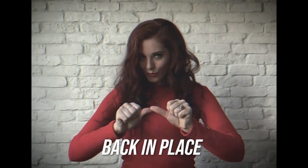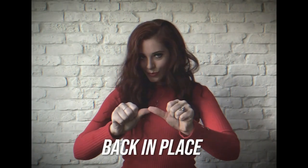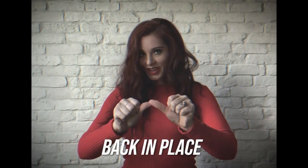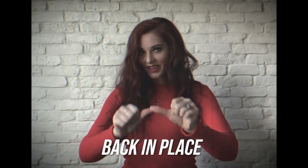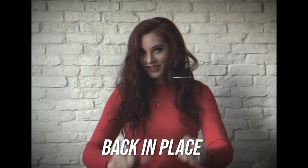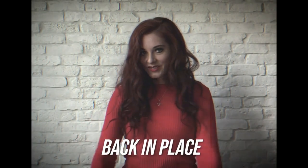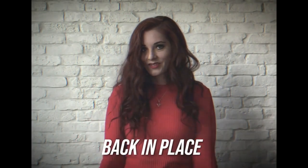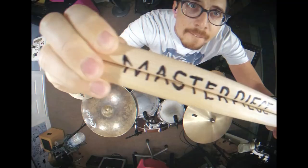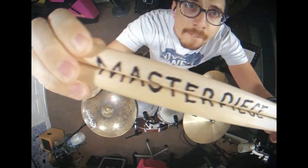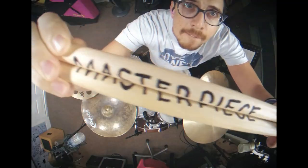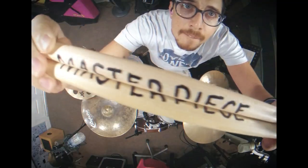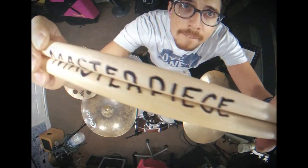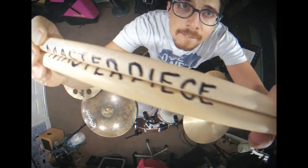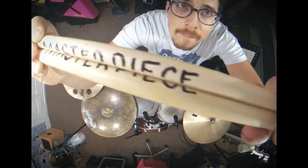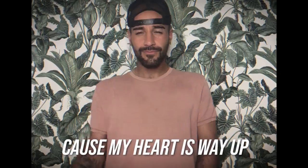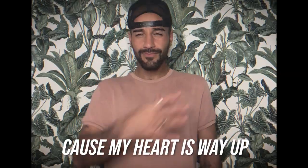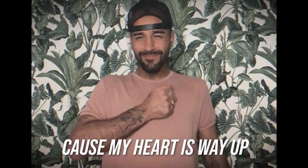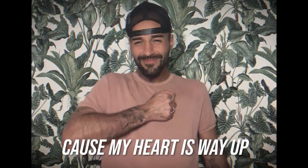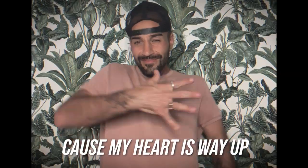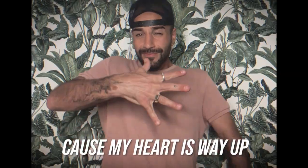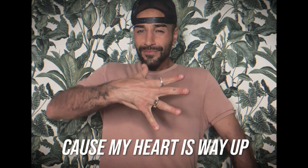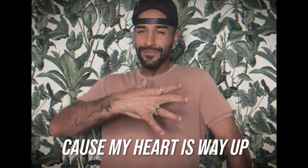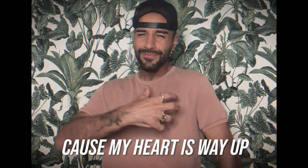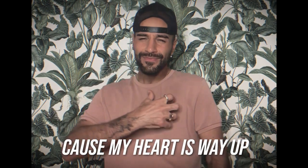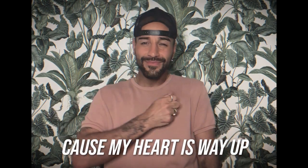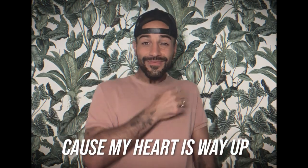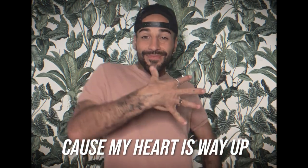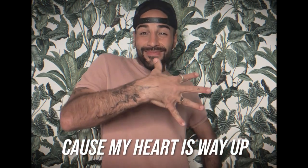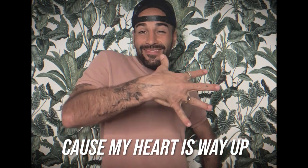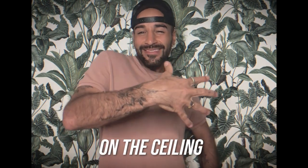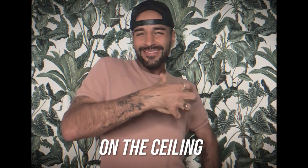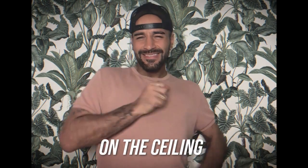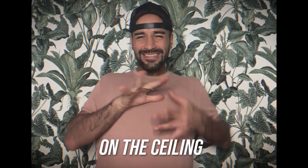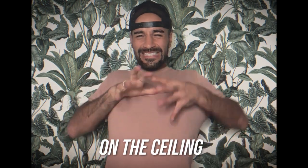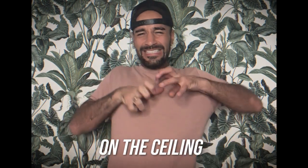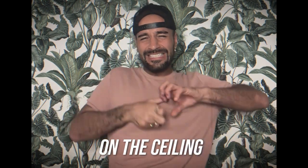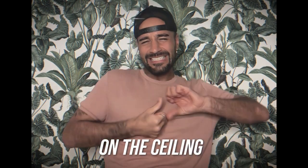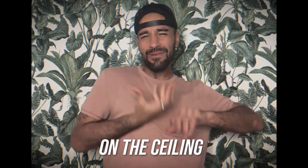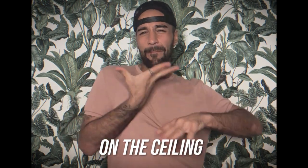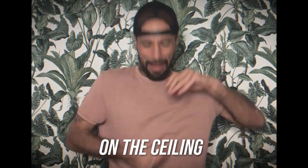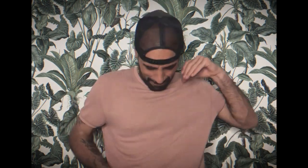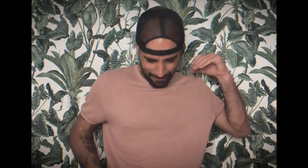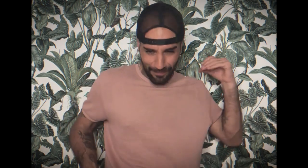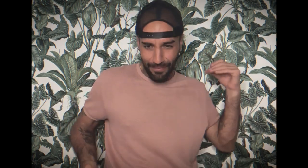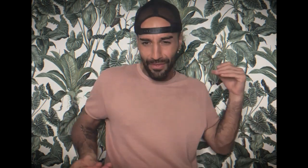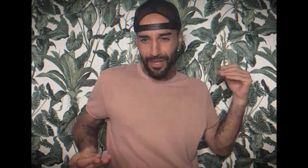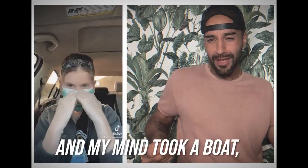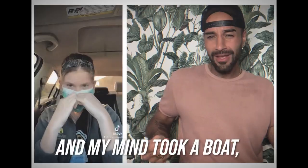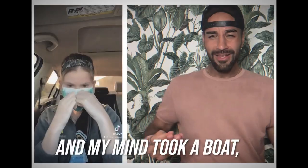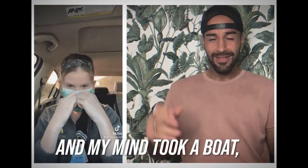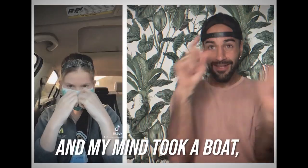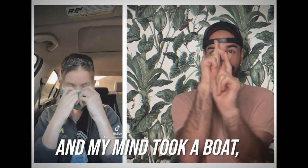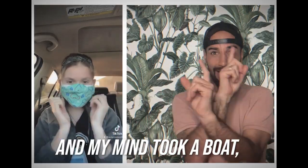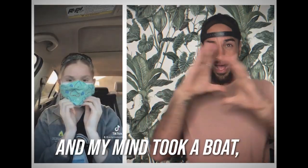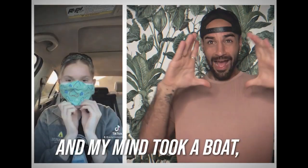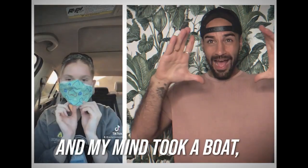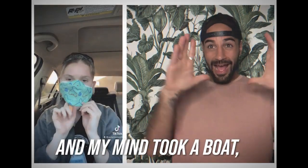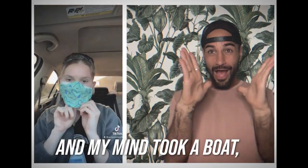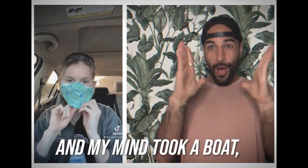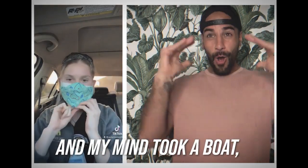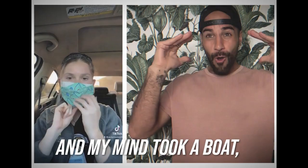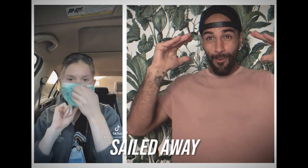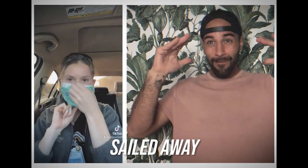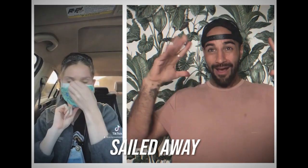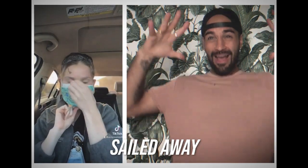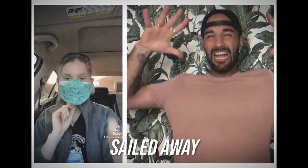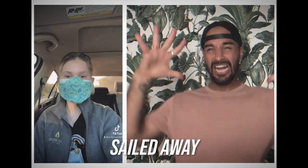back in place. 'Cause my heart is way up on the ceiling, and my mind took